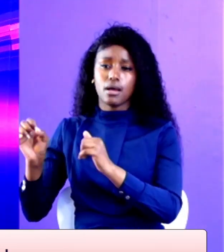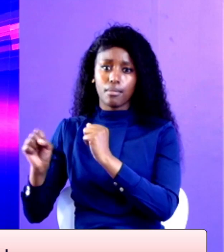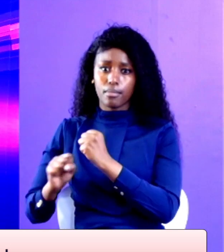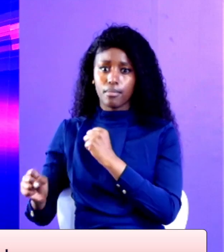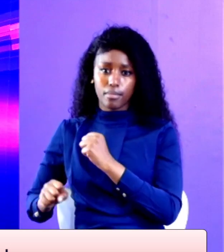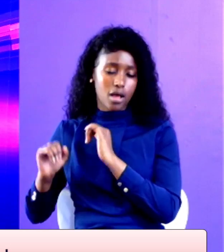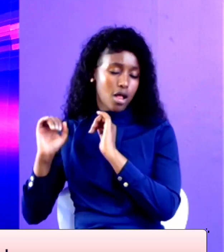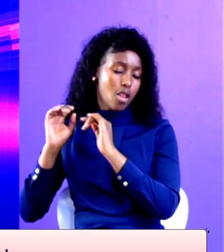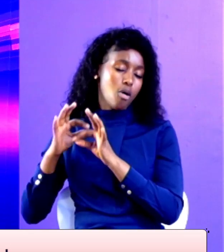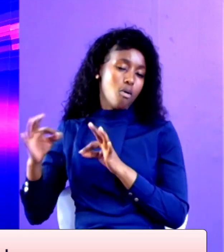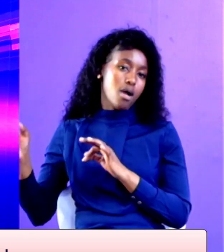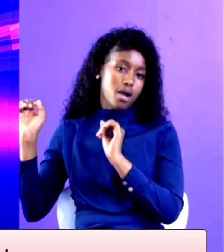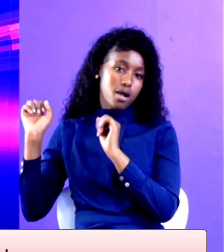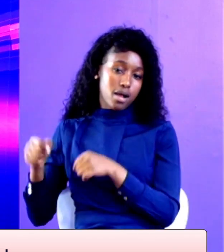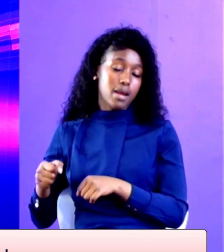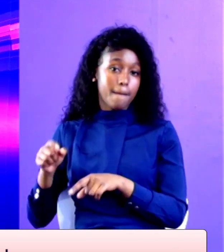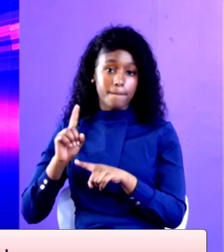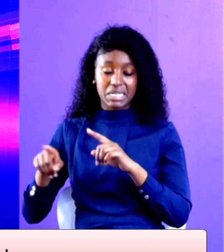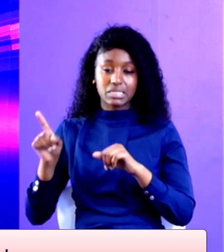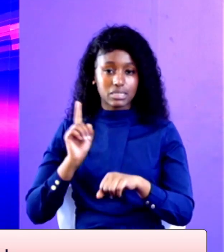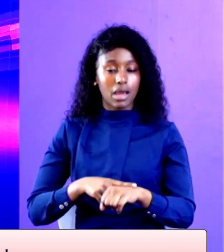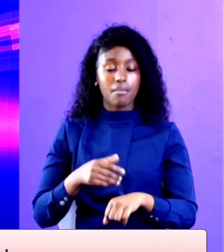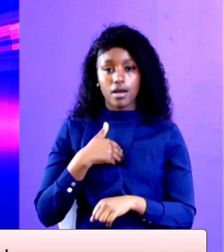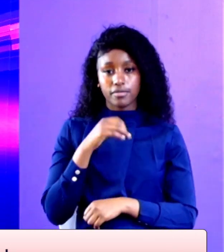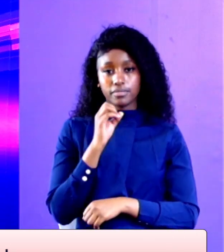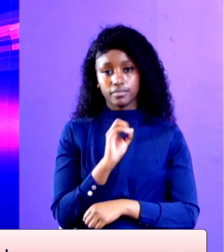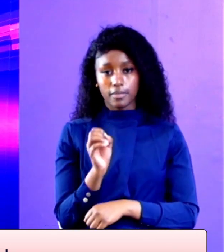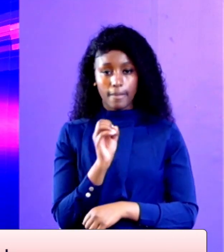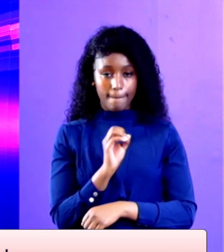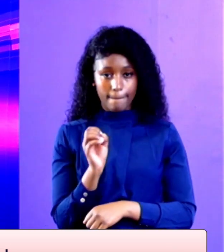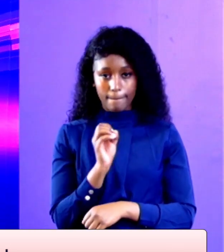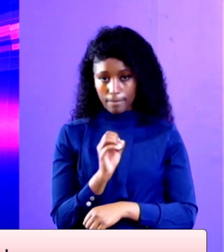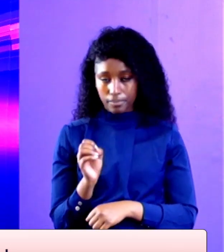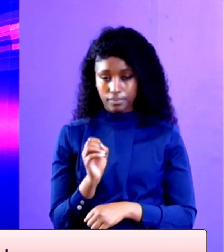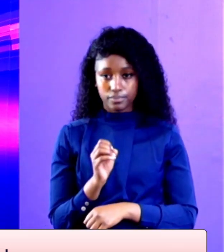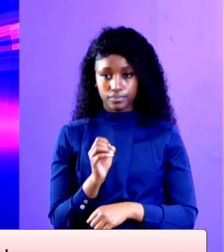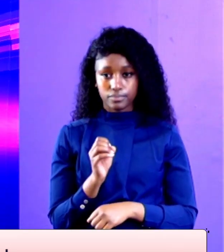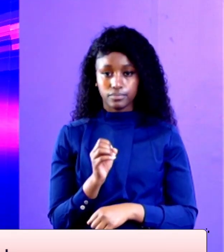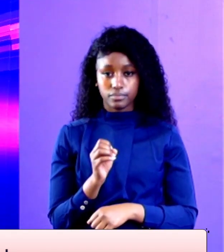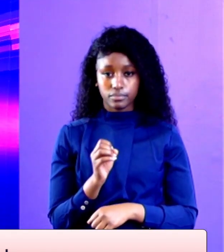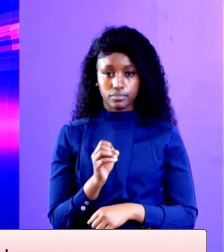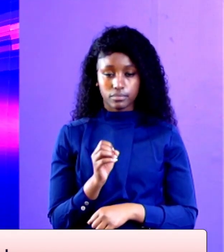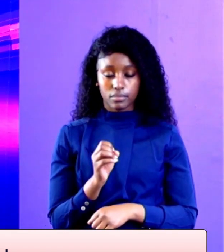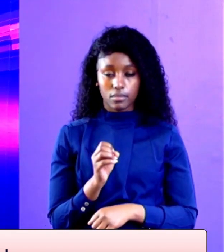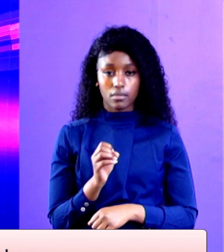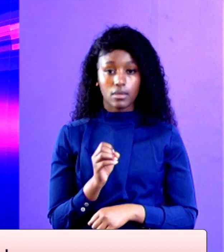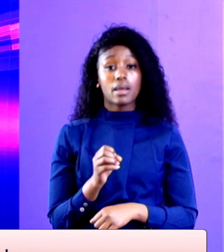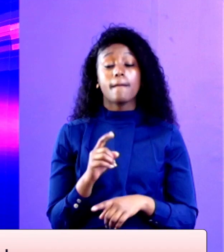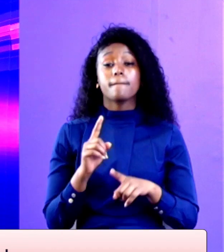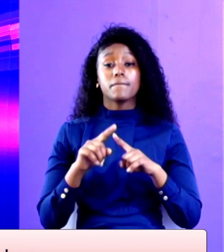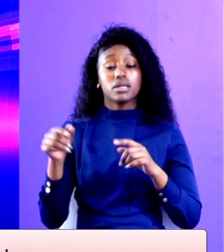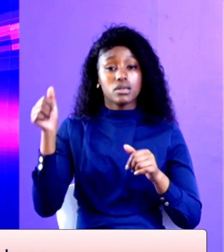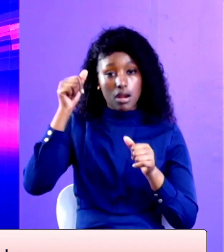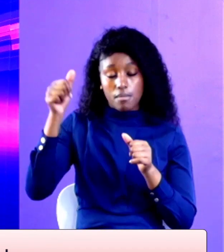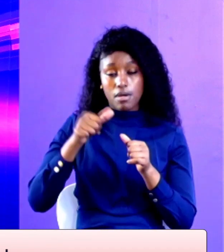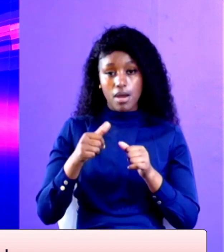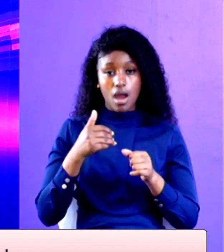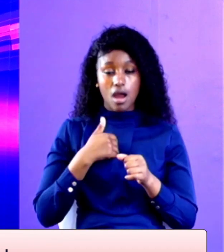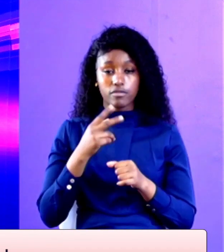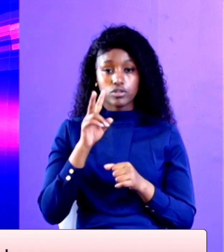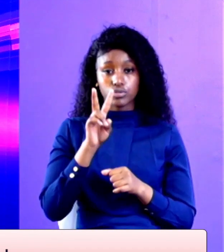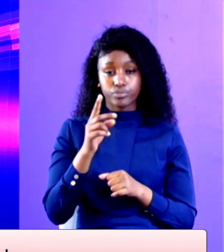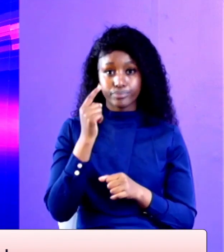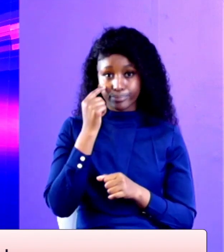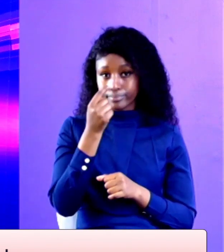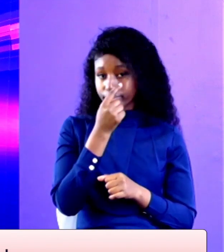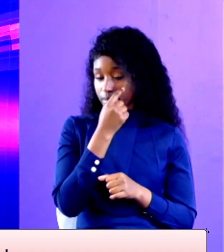And of course, time is not on our side. Remember, as we always say, we have 2 eyes and 2 ears to